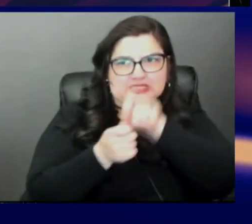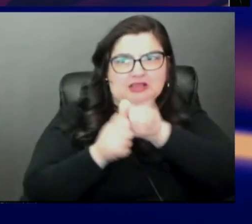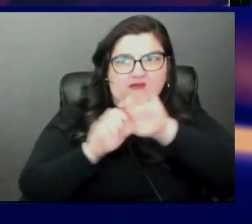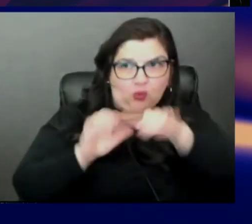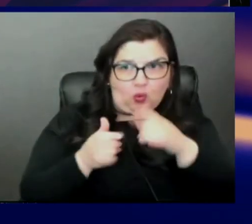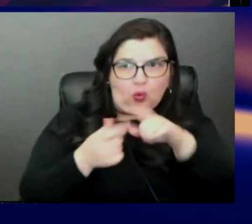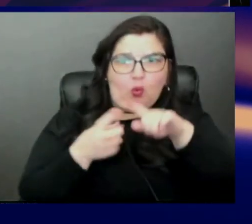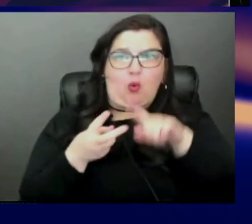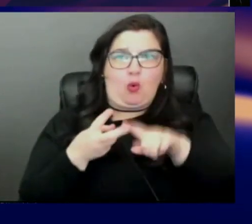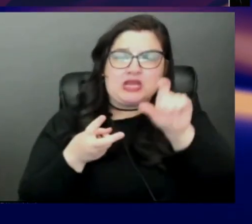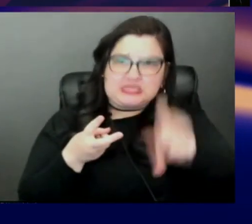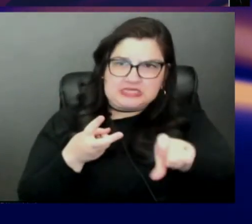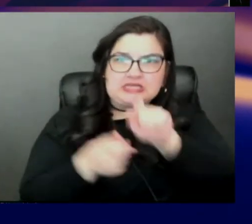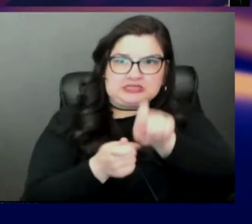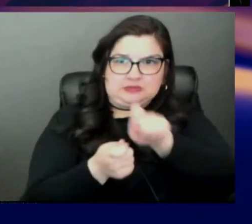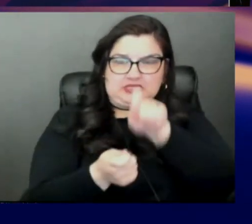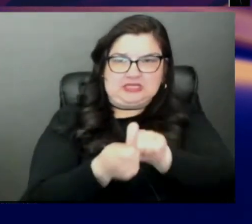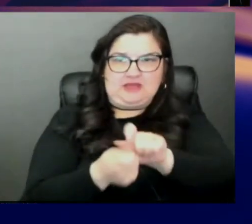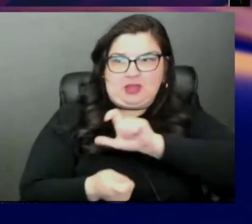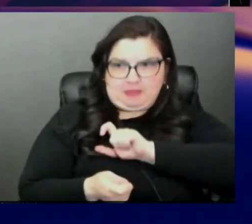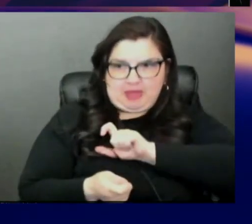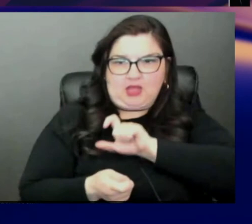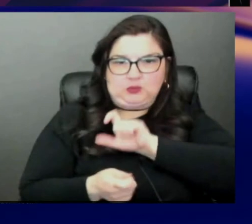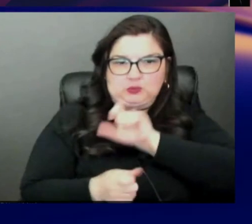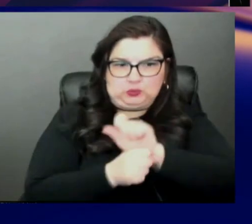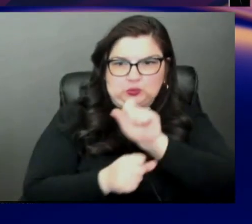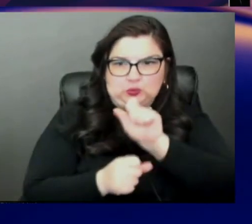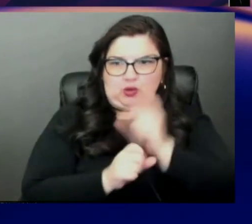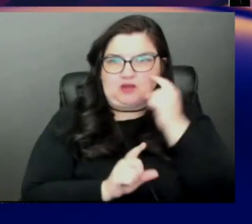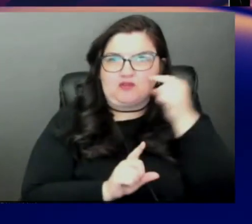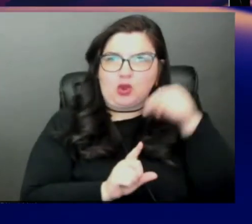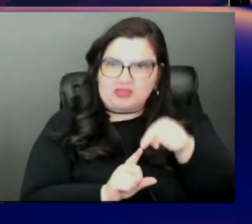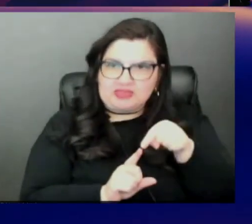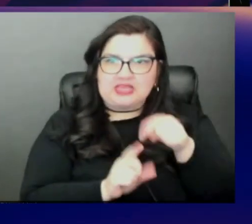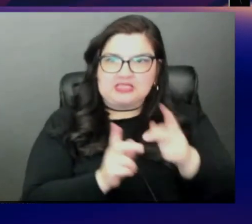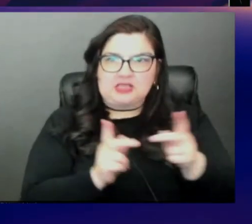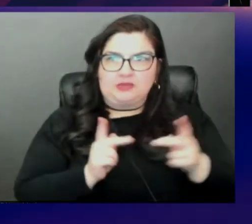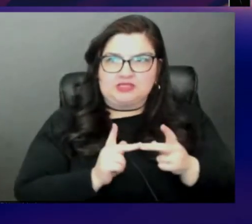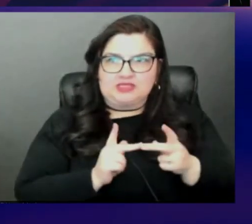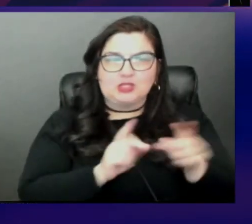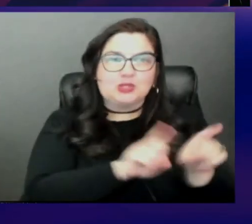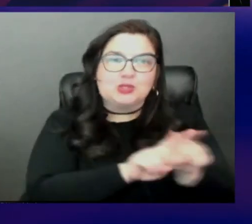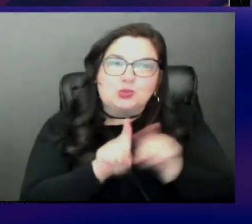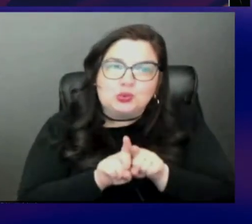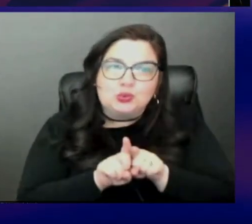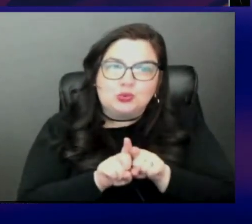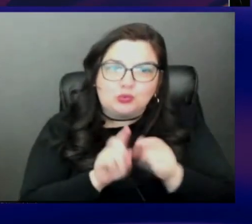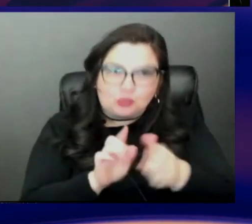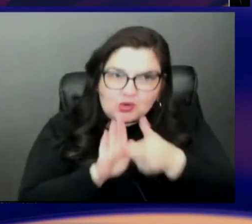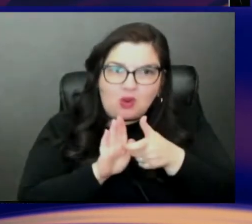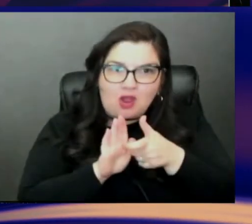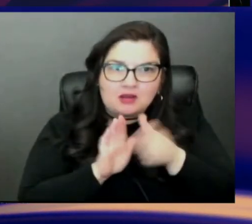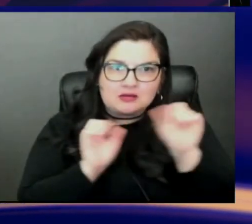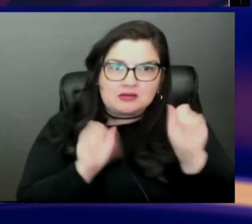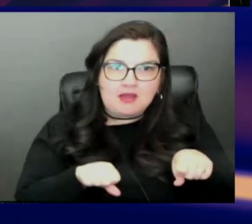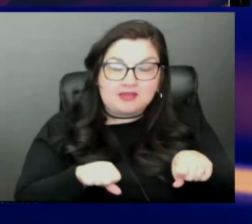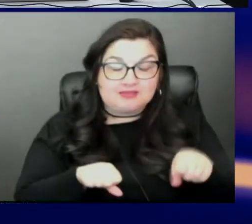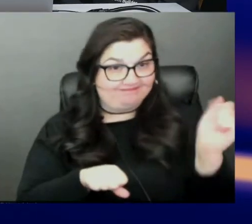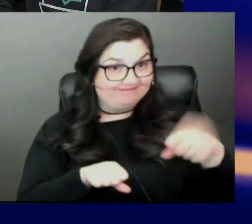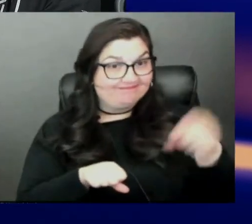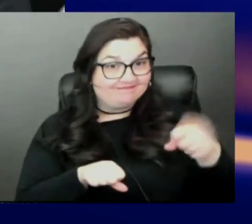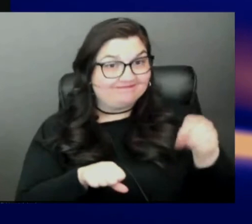this specific badge in order to work for this specific position then too. Absolutely could end up going that